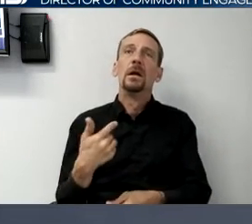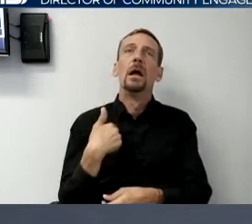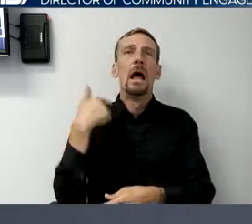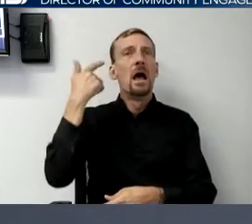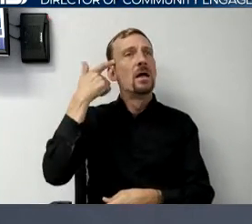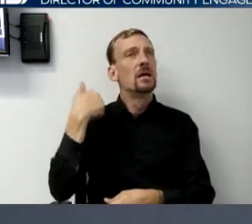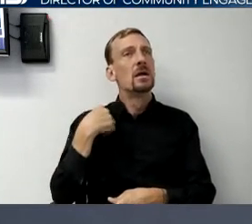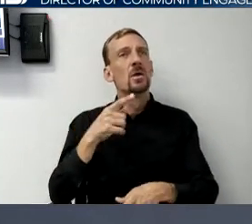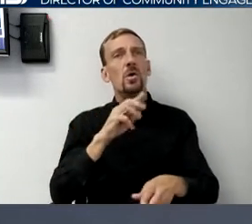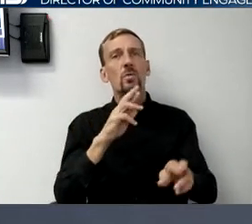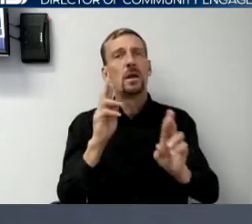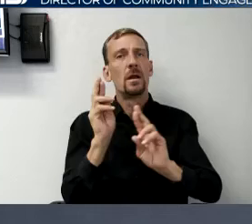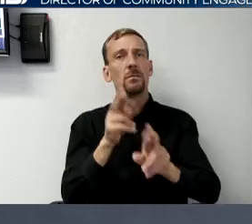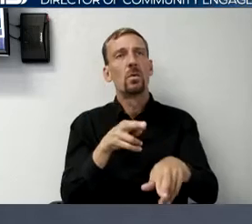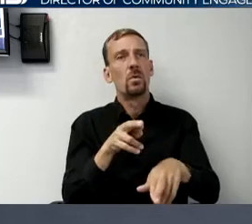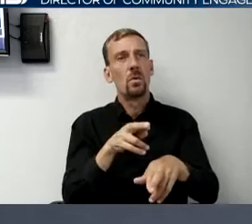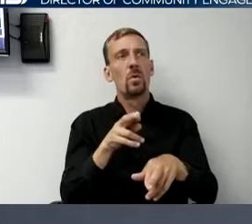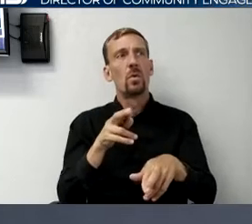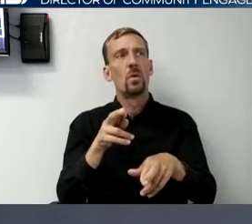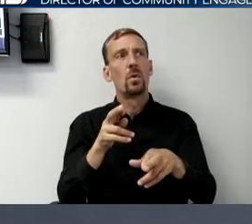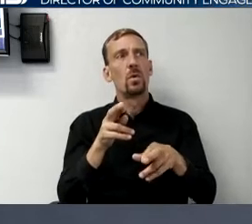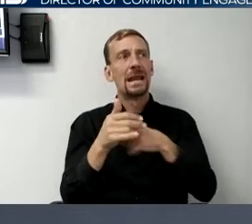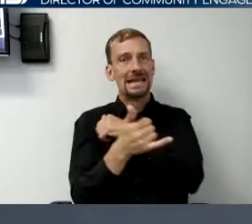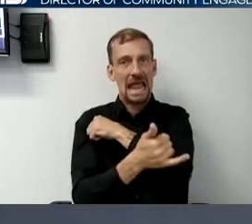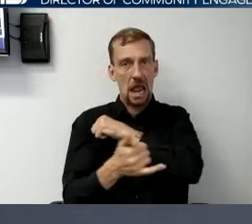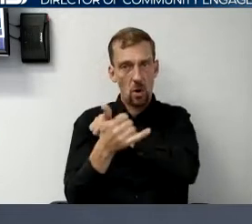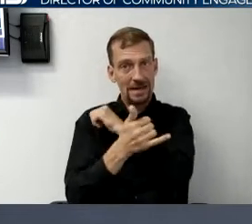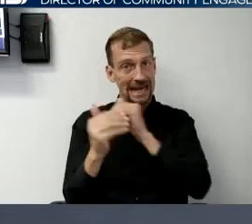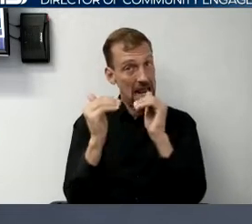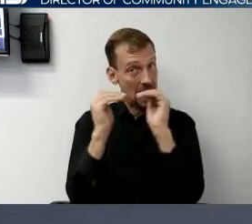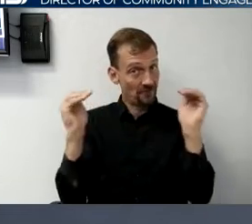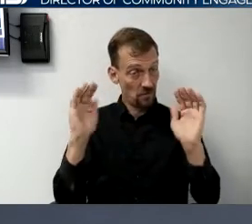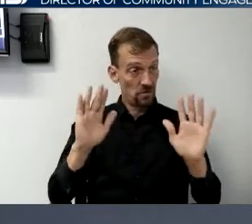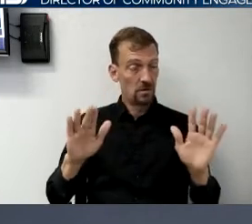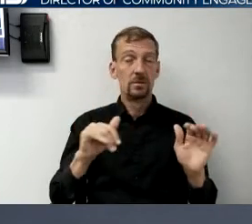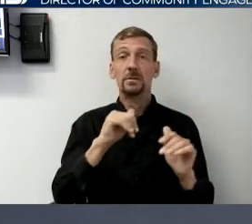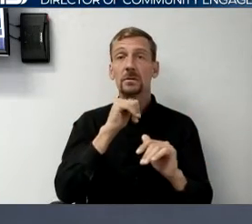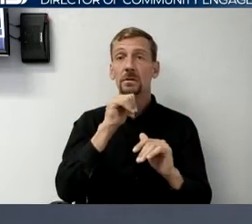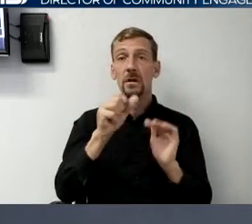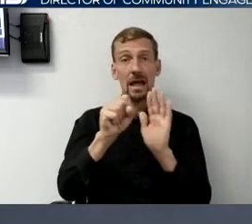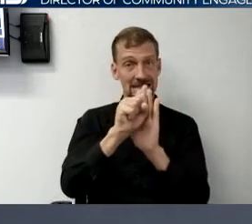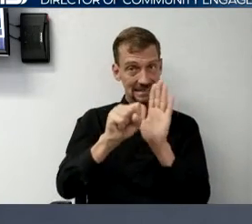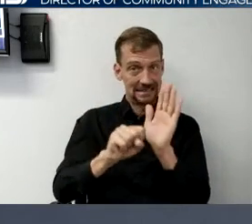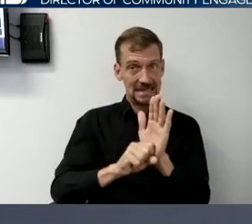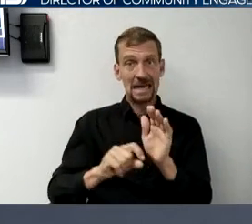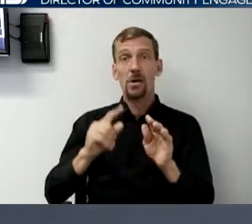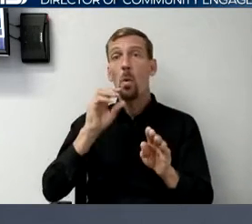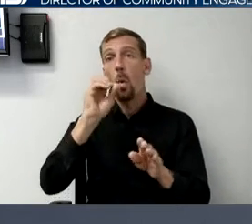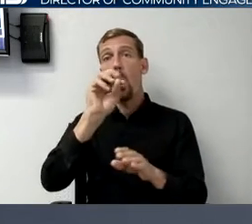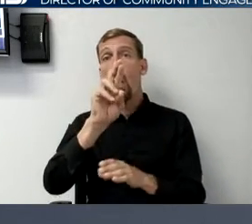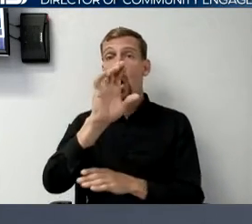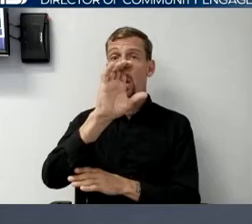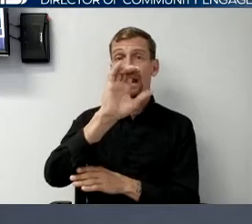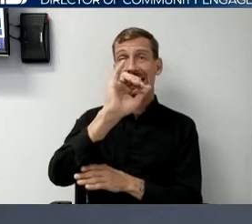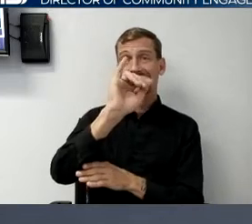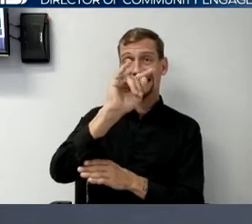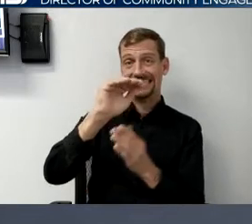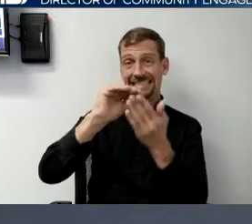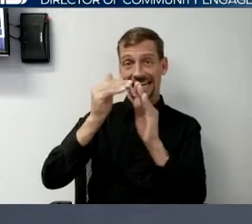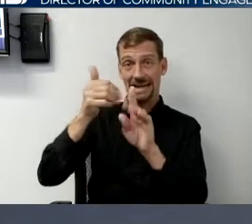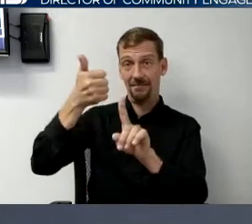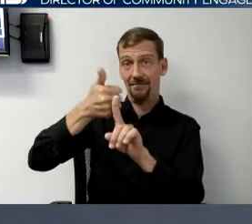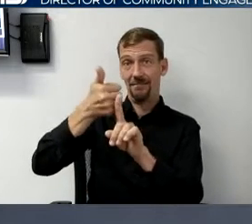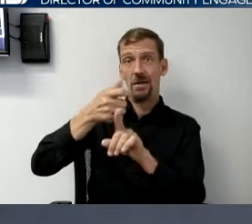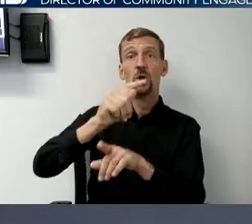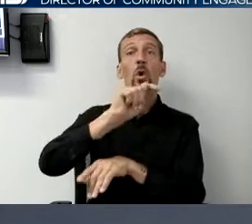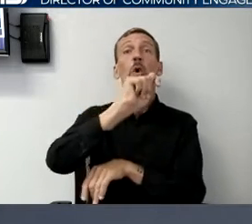reported that the county, and this is measured at the county level, so it's not city specific to my knowledge. So